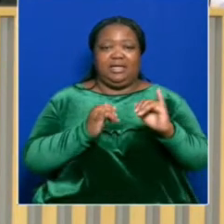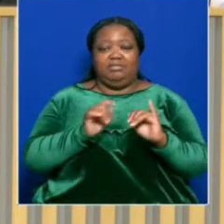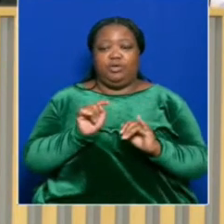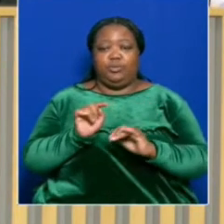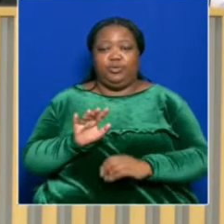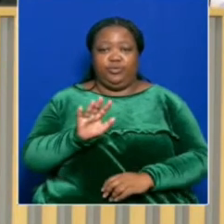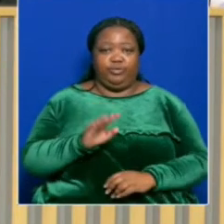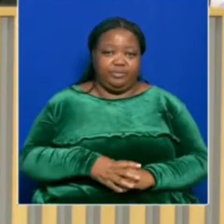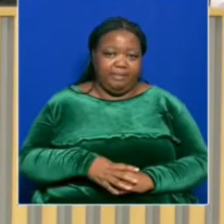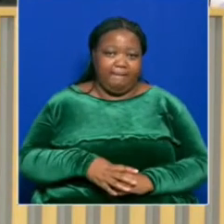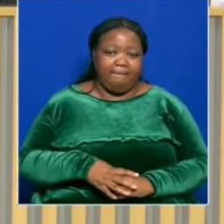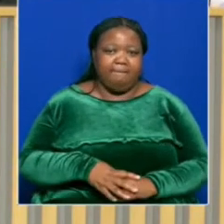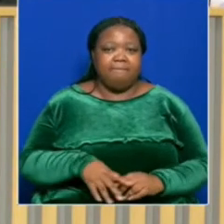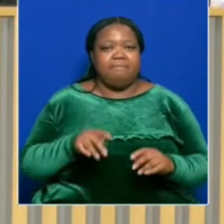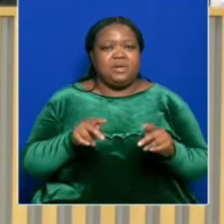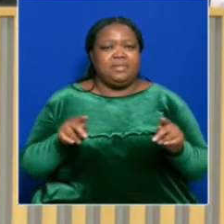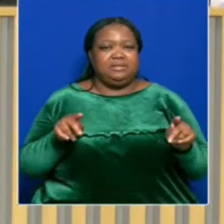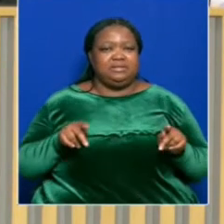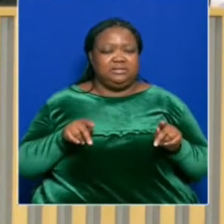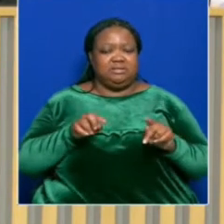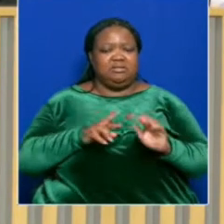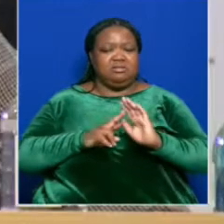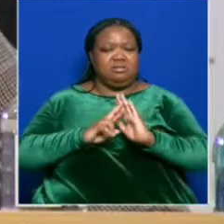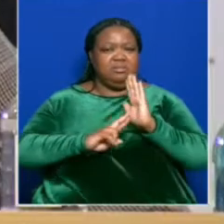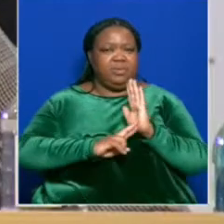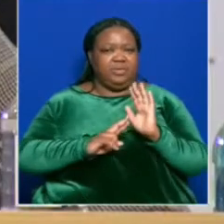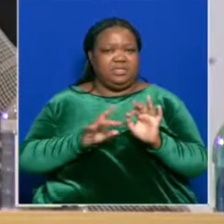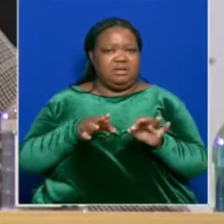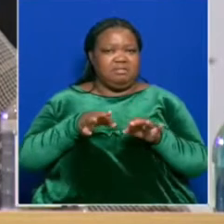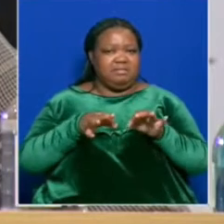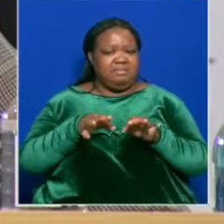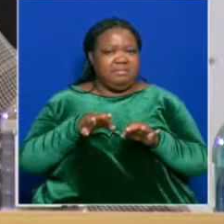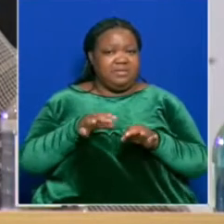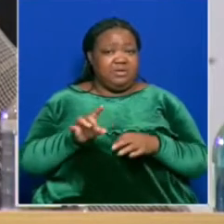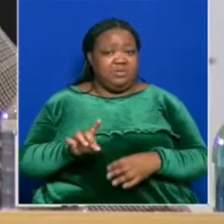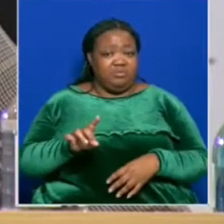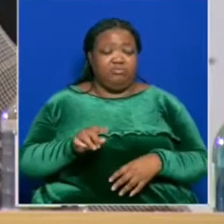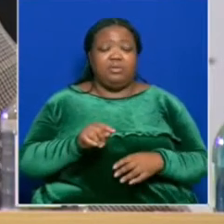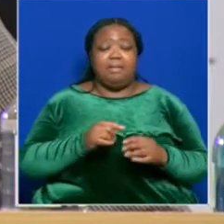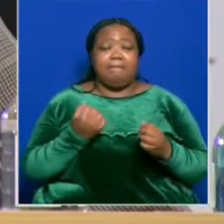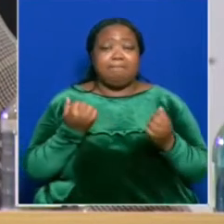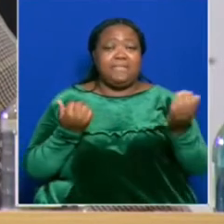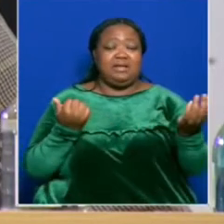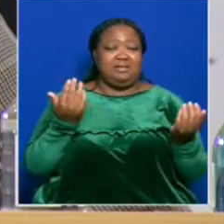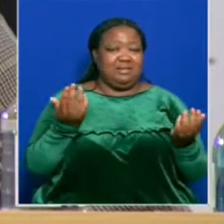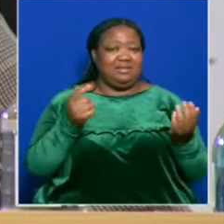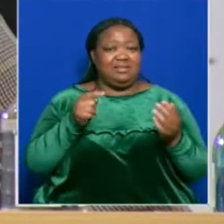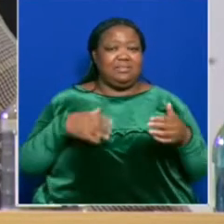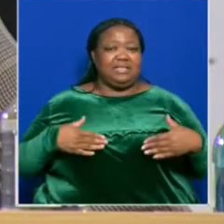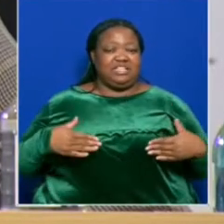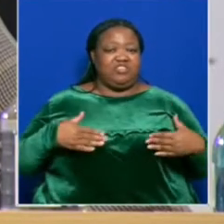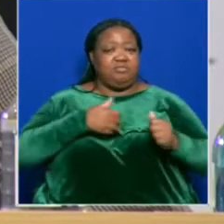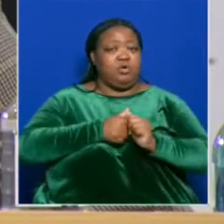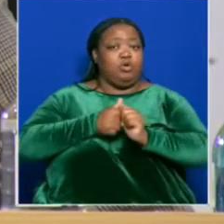Probity report gives guidance that the following bidders complied with administrative compliance and were therefore evaluated to go through